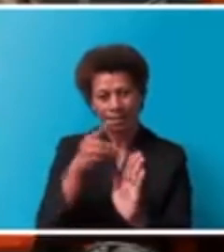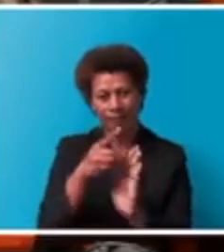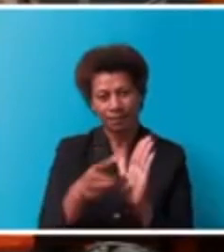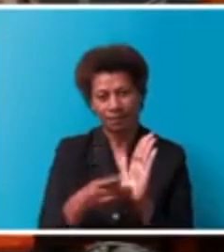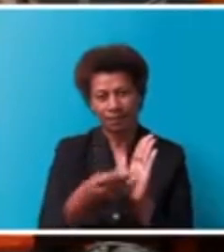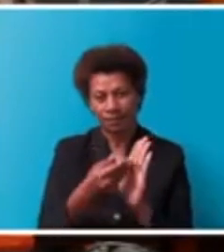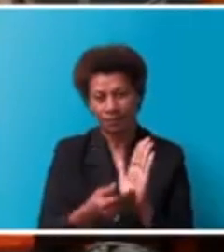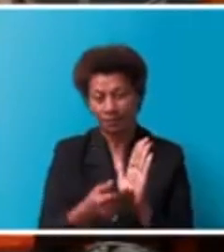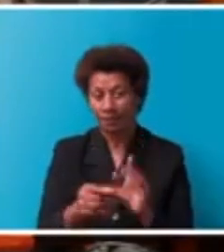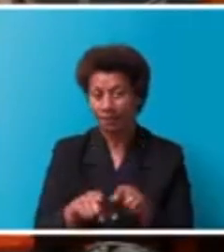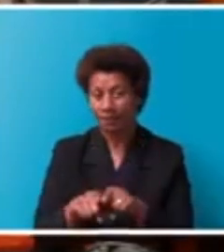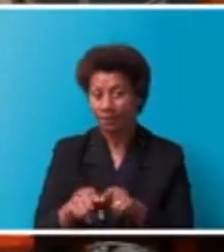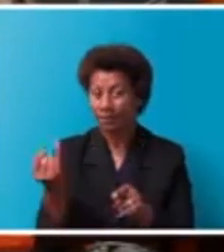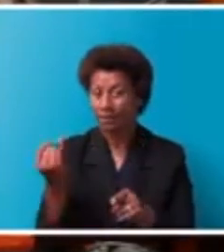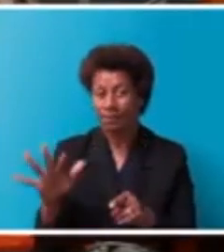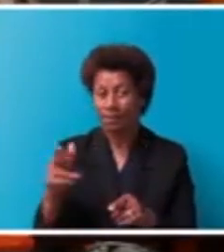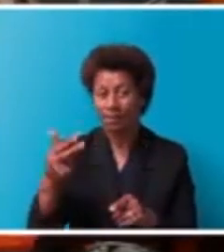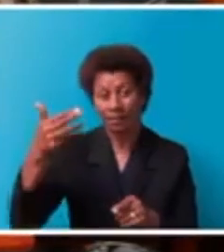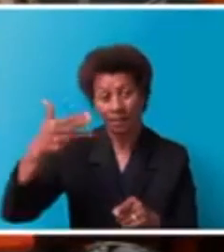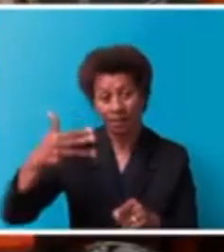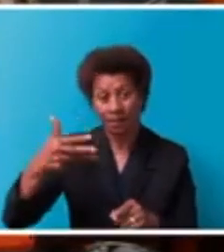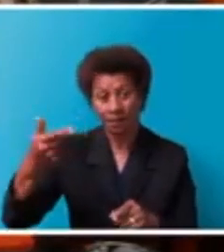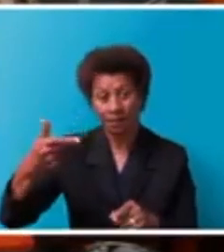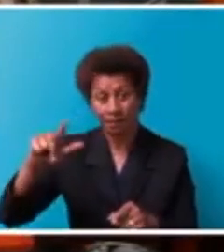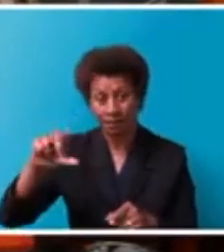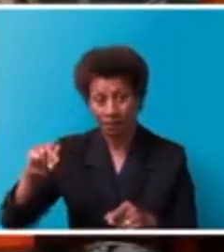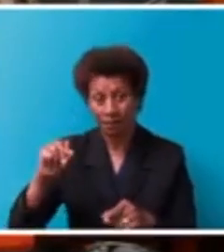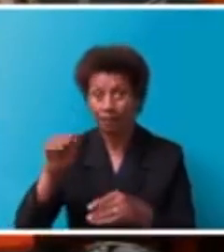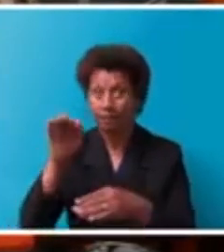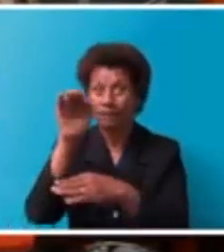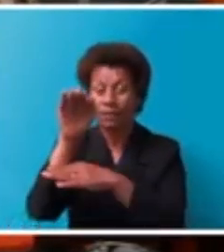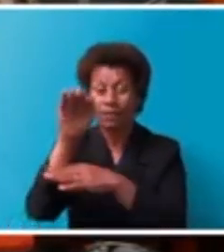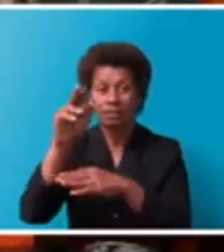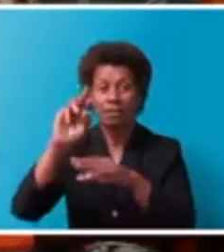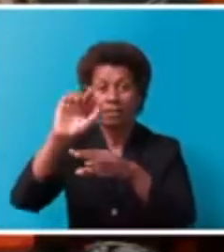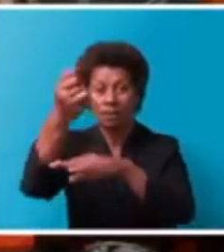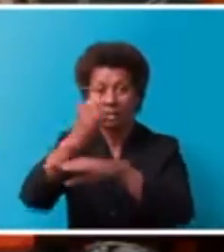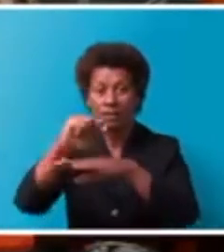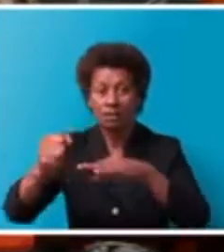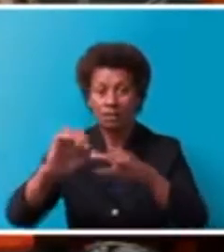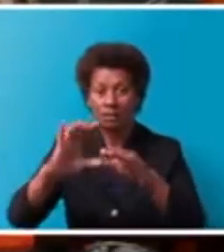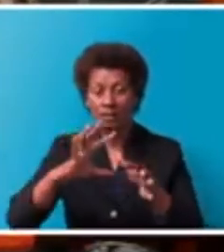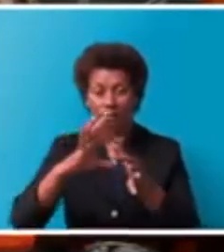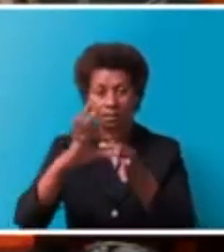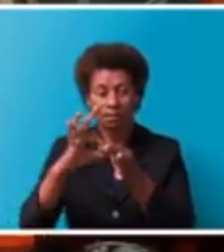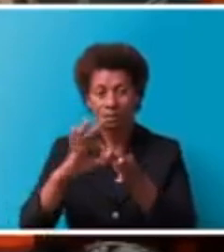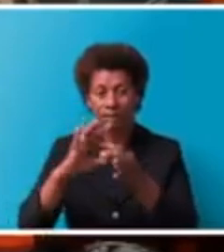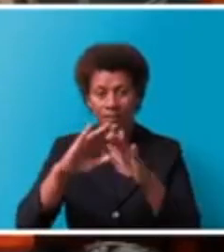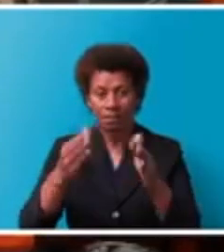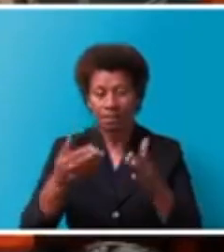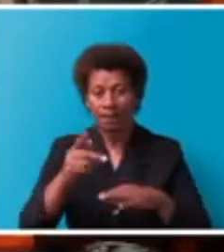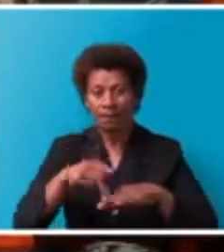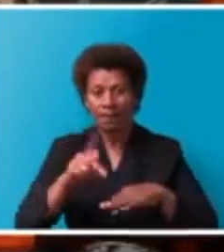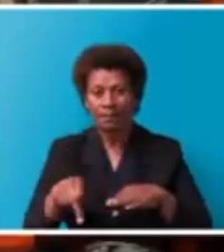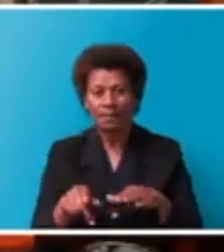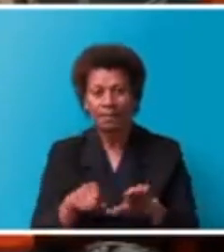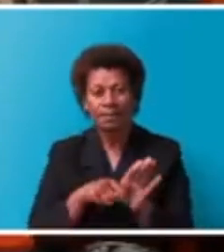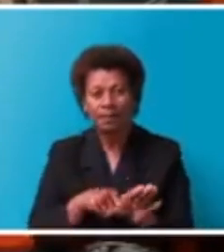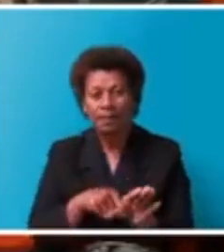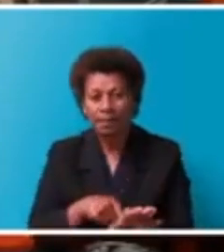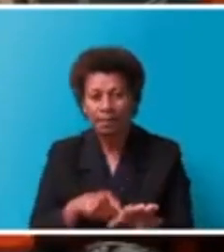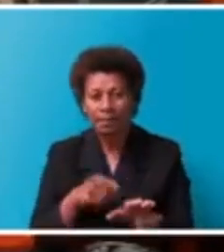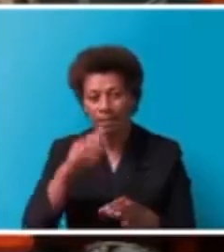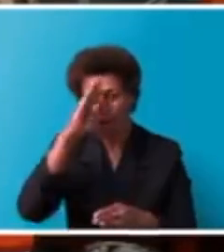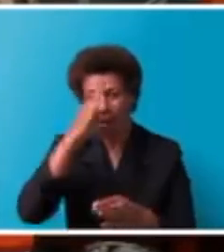at independence in 1970, with much of our foreign relations still to be charted, parliament life still young, and the hope of a